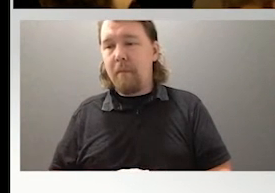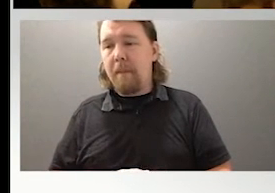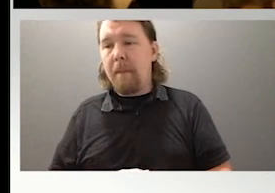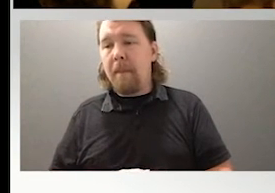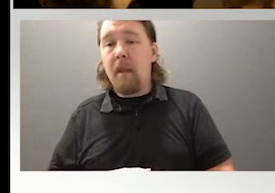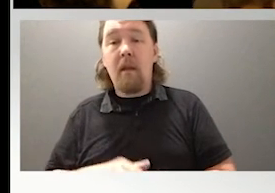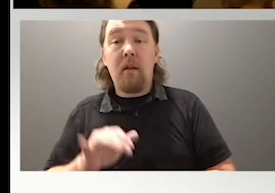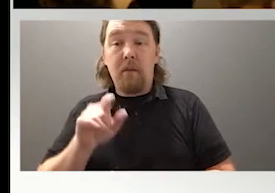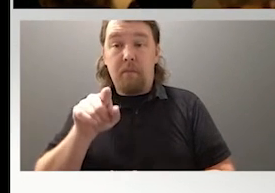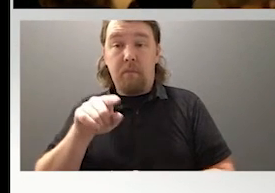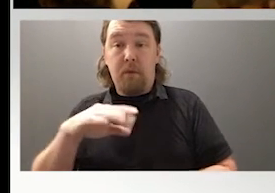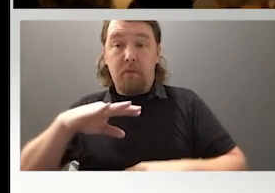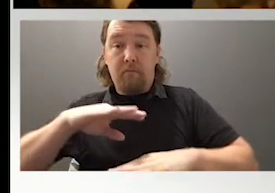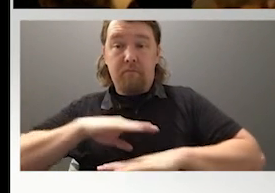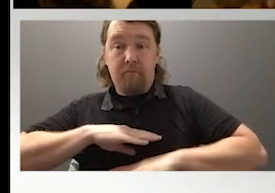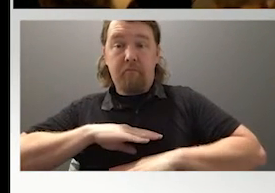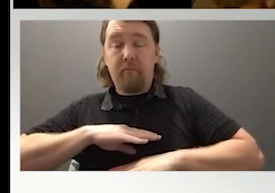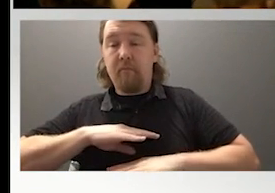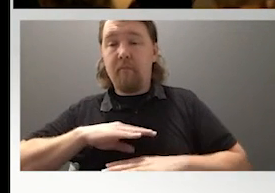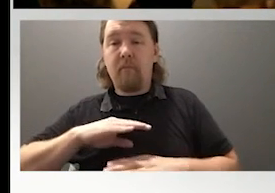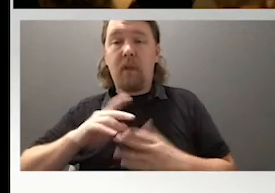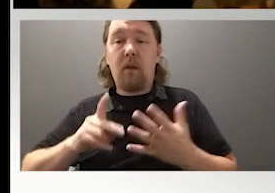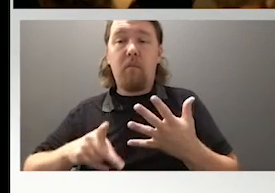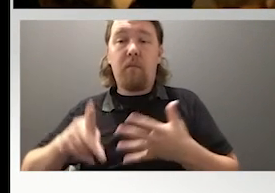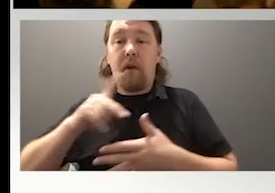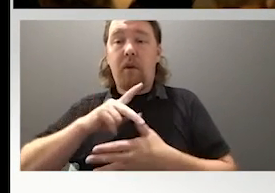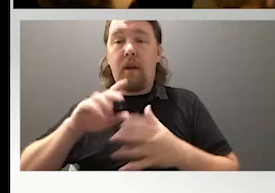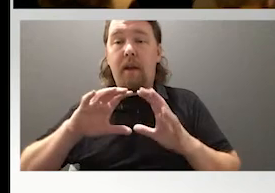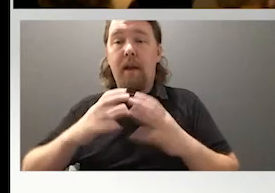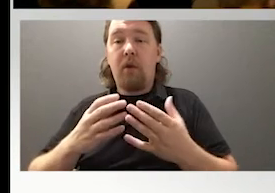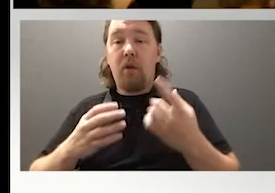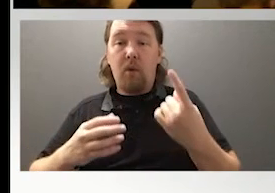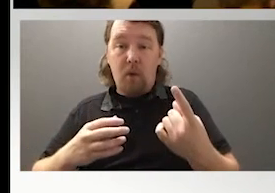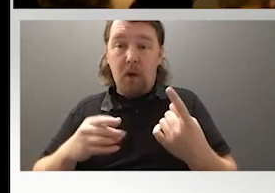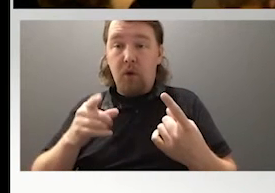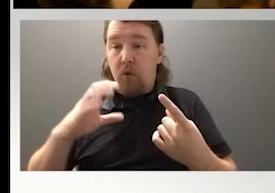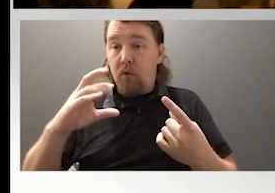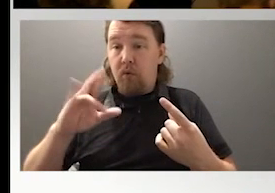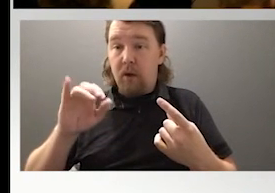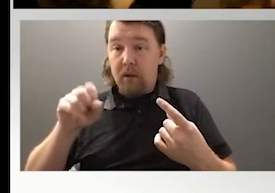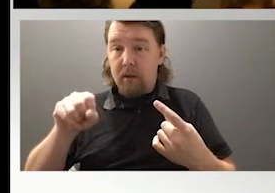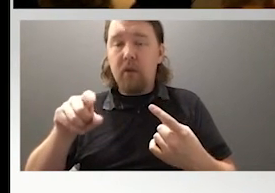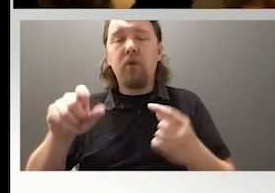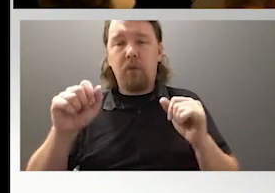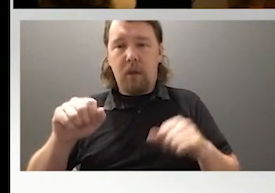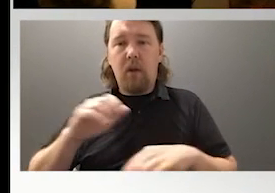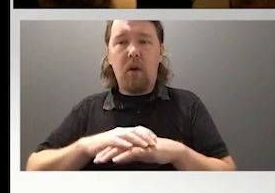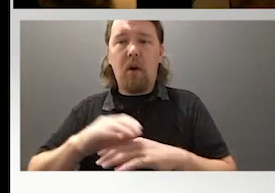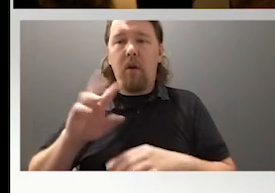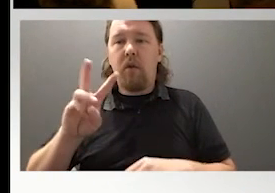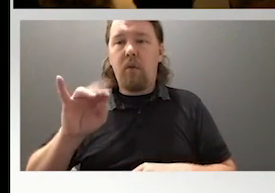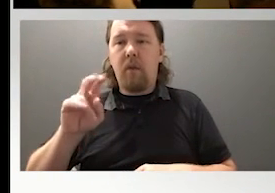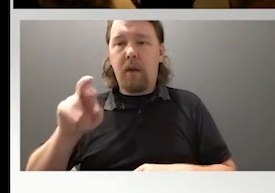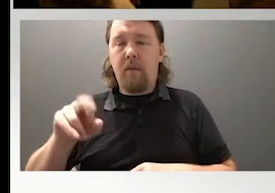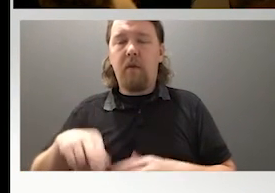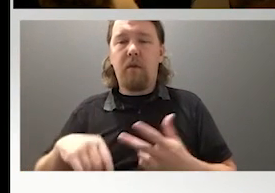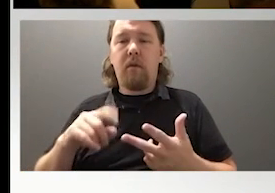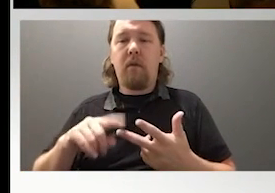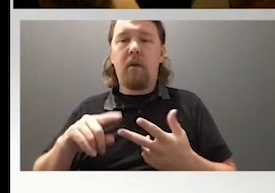So if you meet the priority category 1 and you're in crisis, you can go on the waiver. Community-based